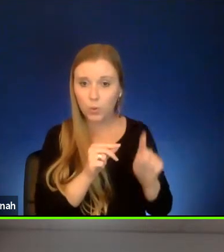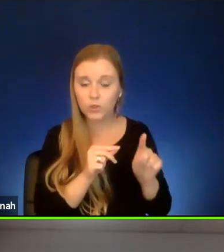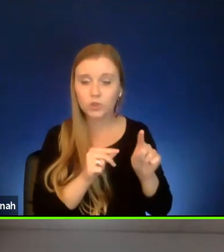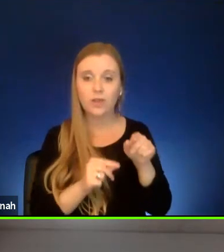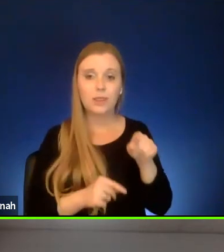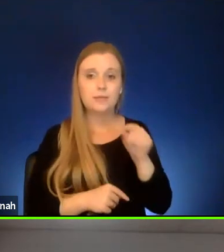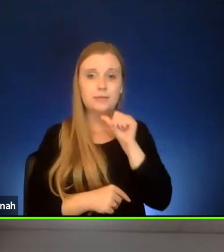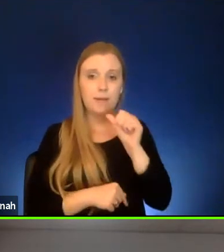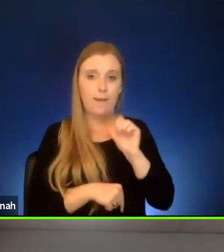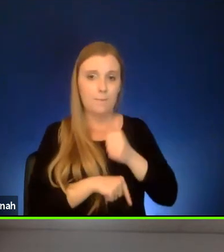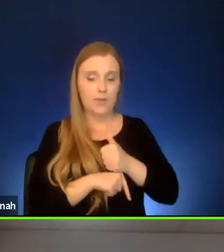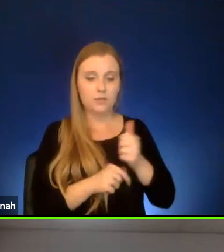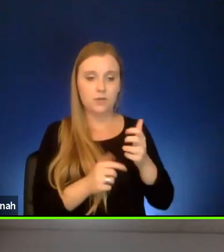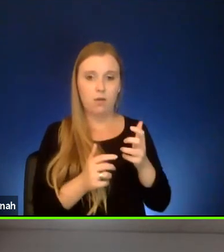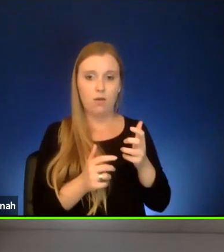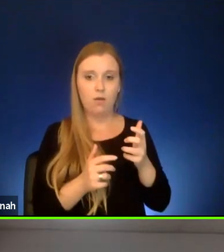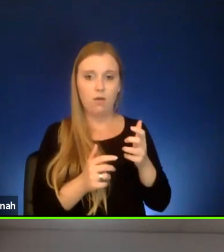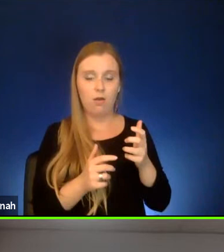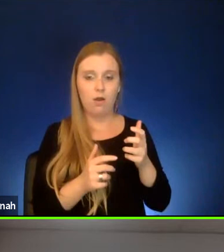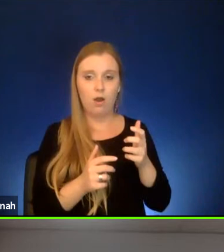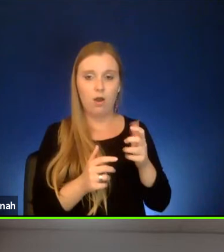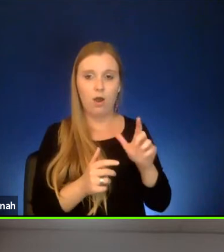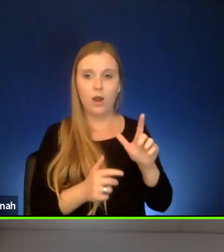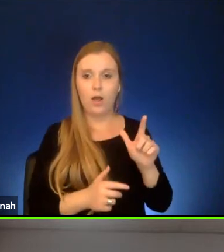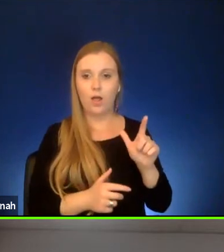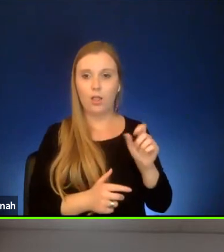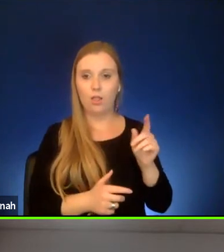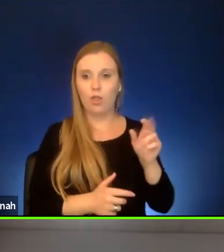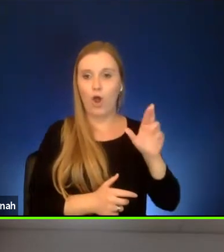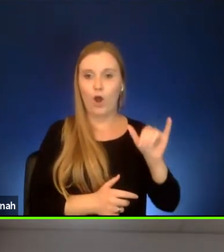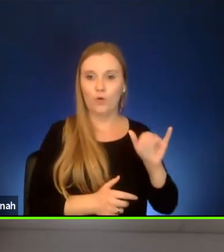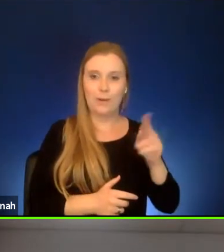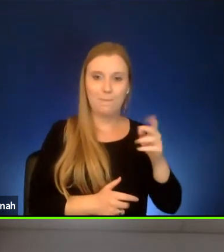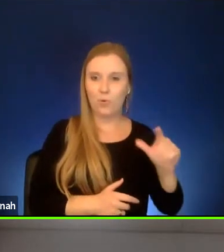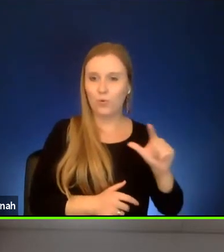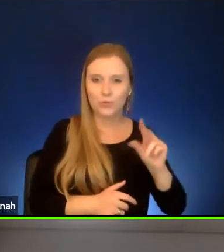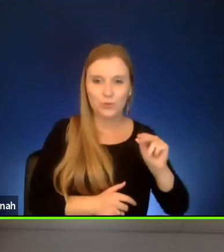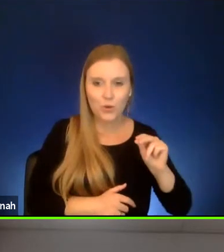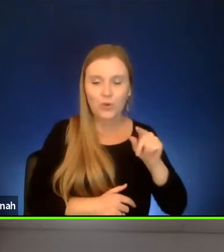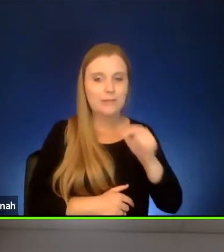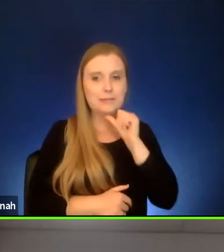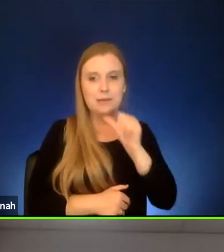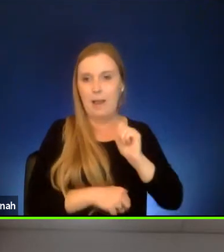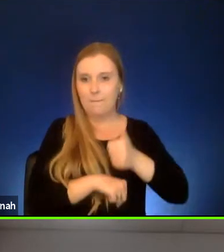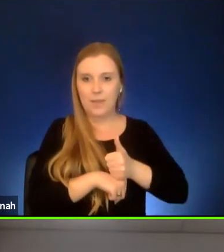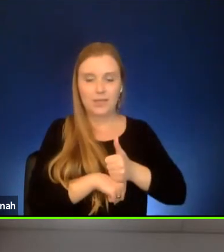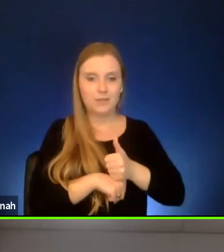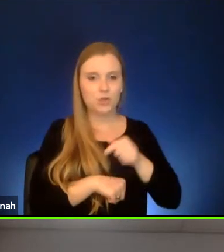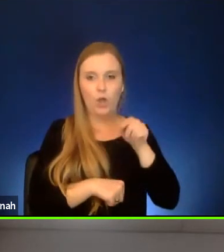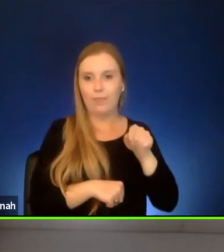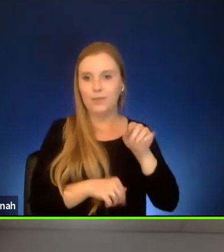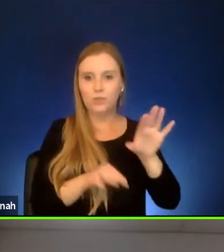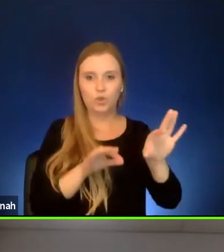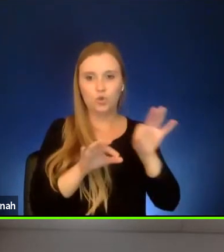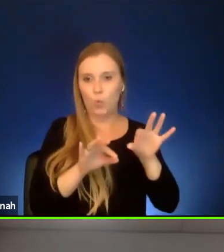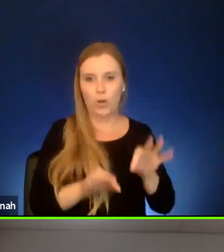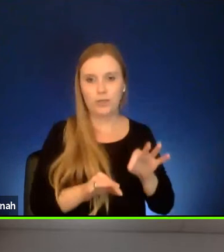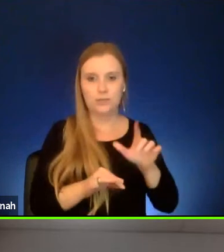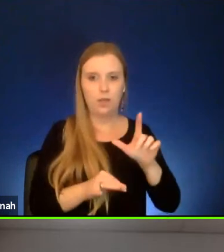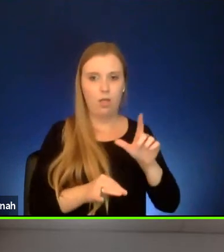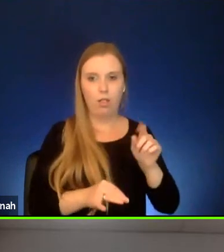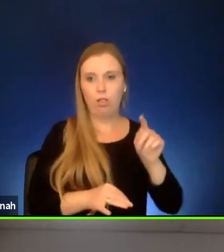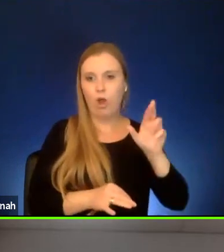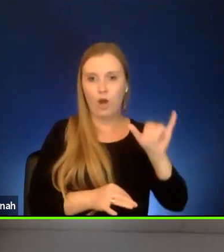based on a lottery pool, and the answer is no. This campus will not be based on choice lottery system. It will